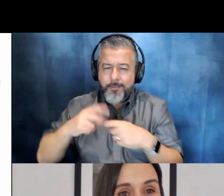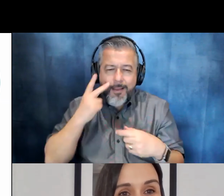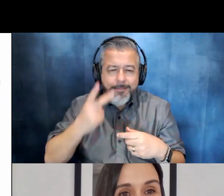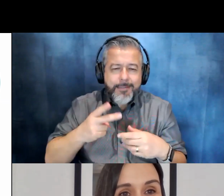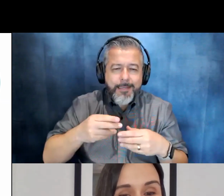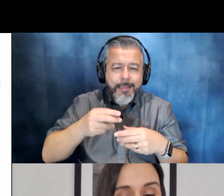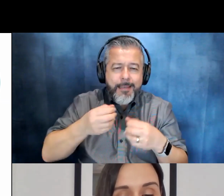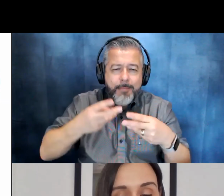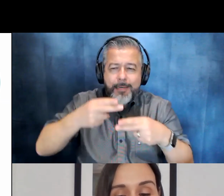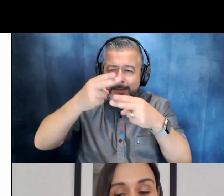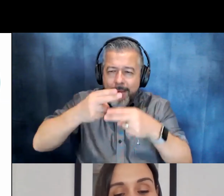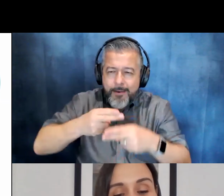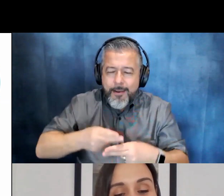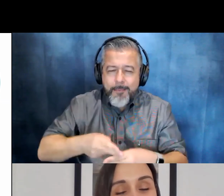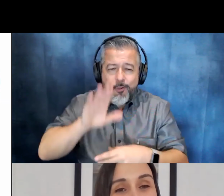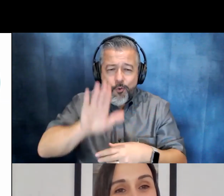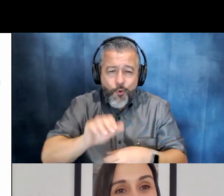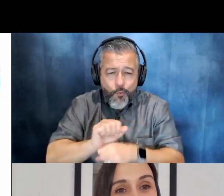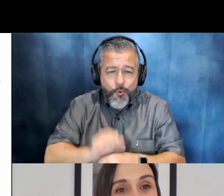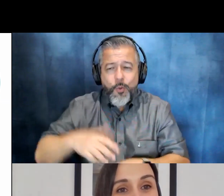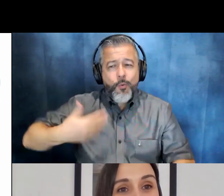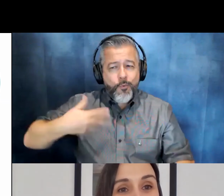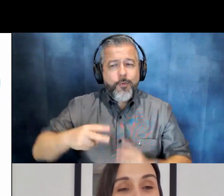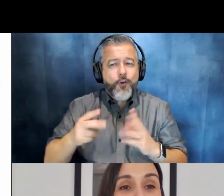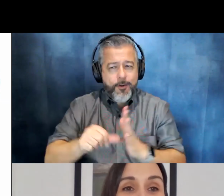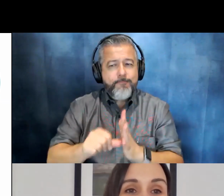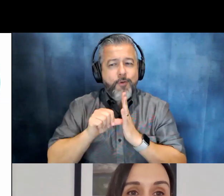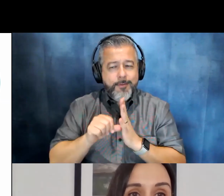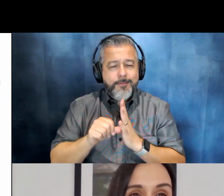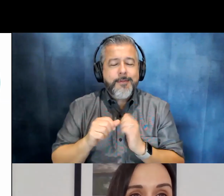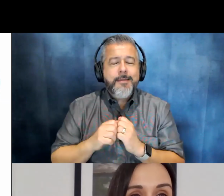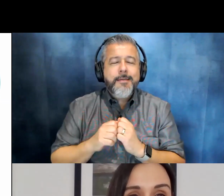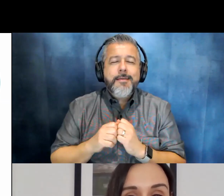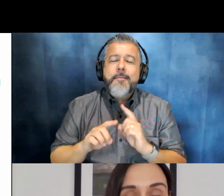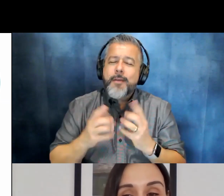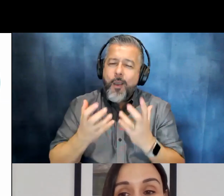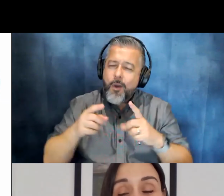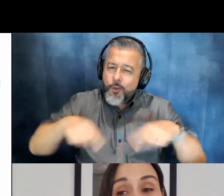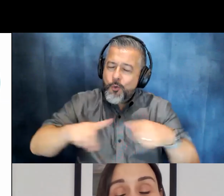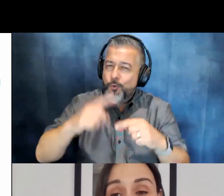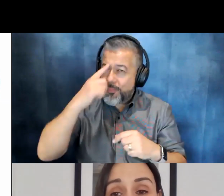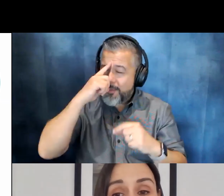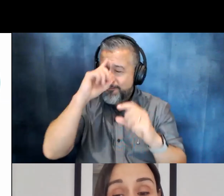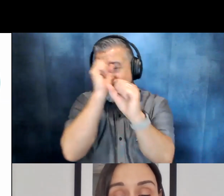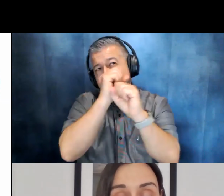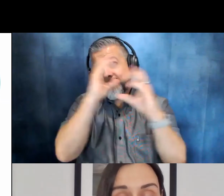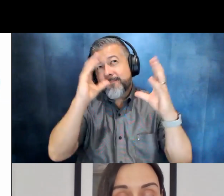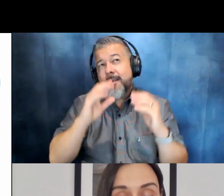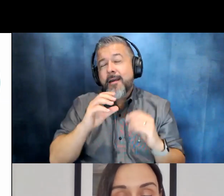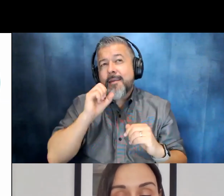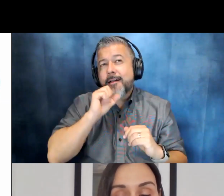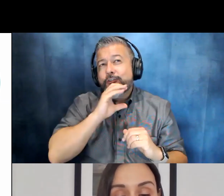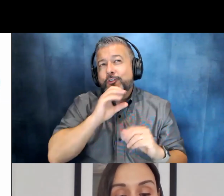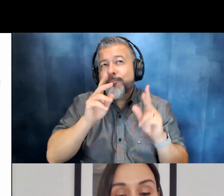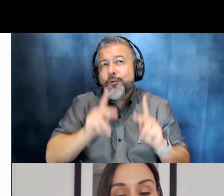work everyone is doing. But I want you to think about an elder that you recently connected with, or perhaps even someone in your